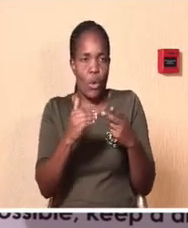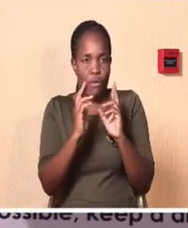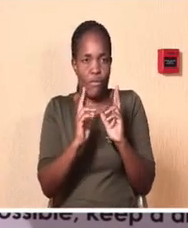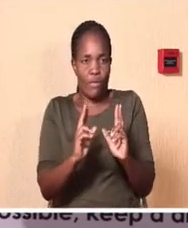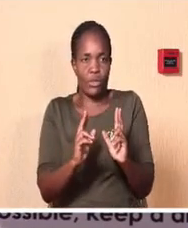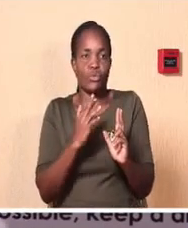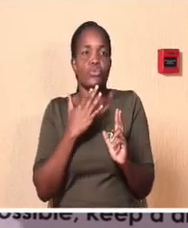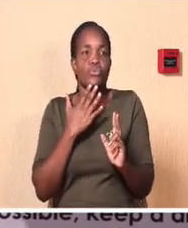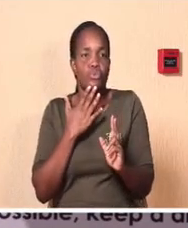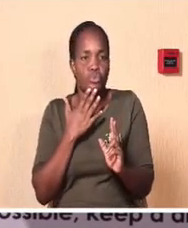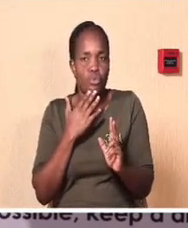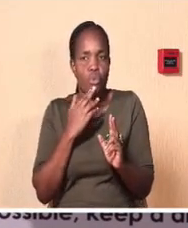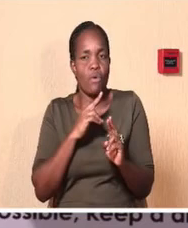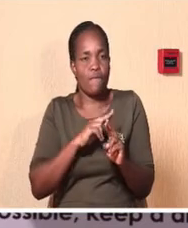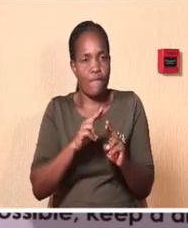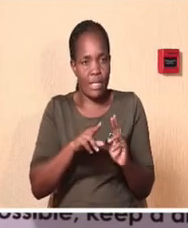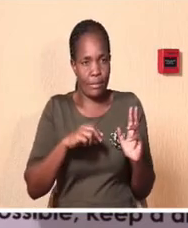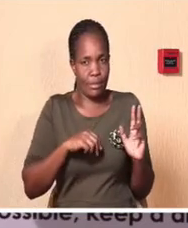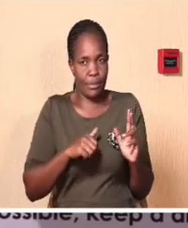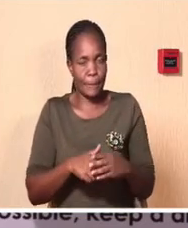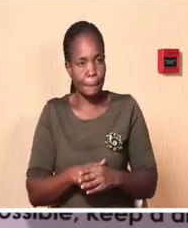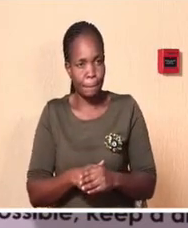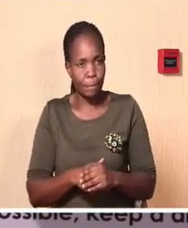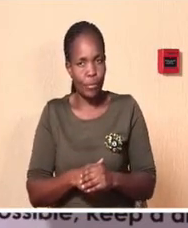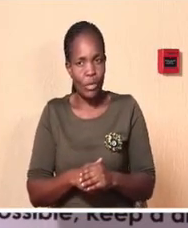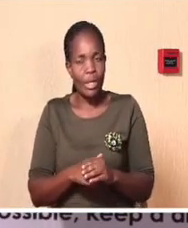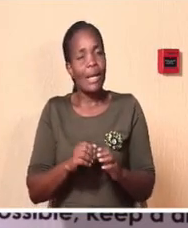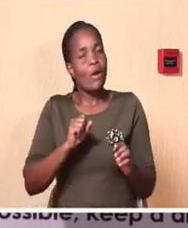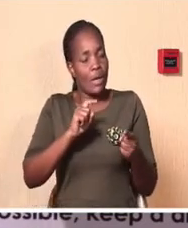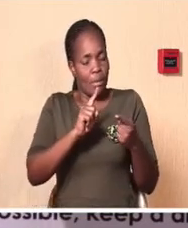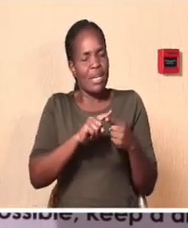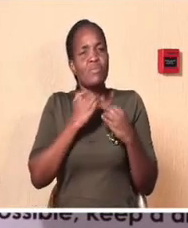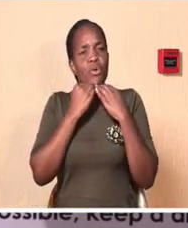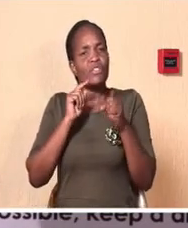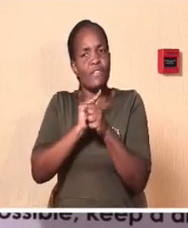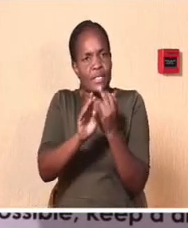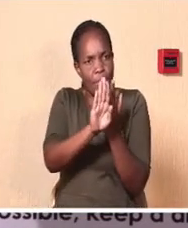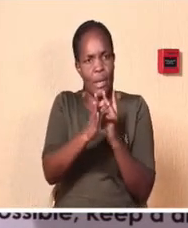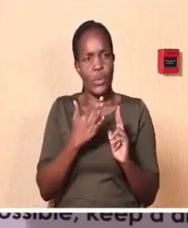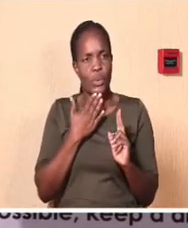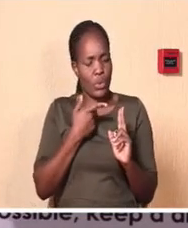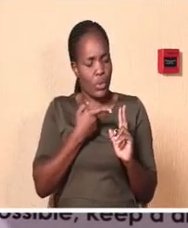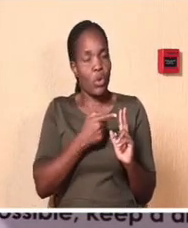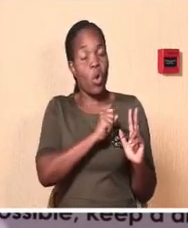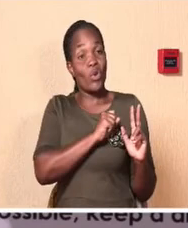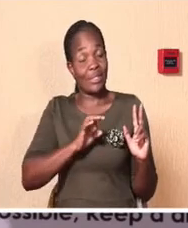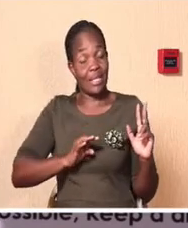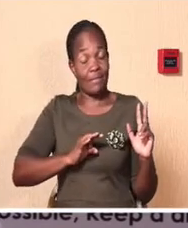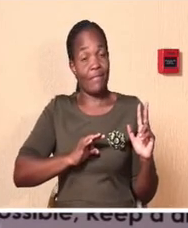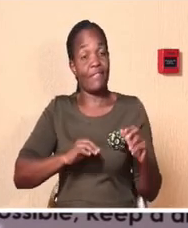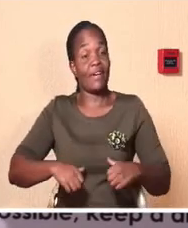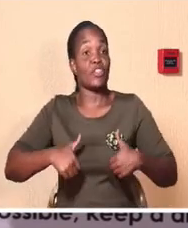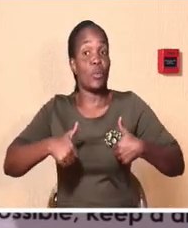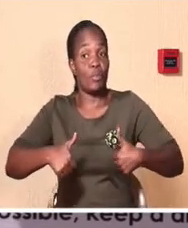And the most important one, we need to protect the health worker. Protect the health worker, because as I said,